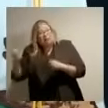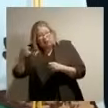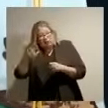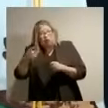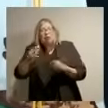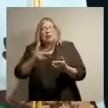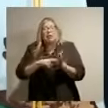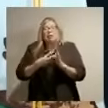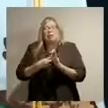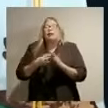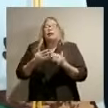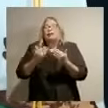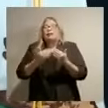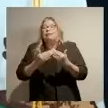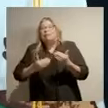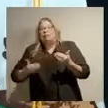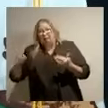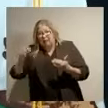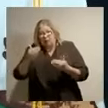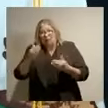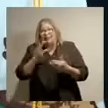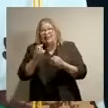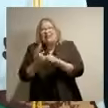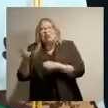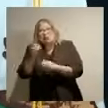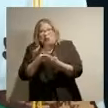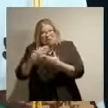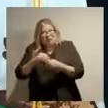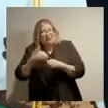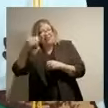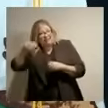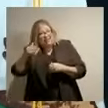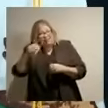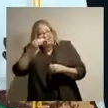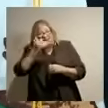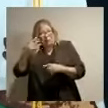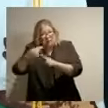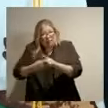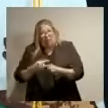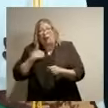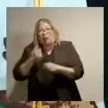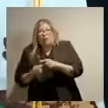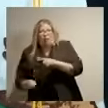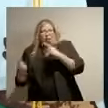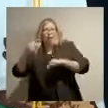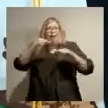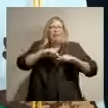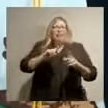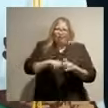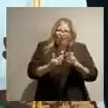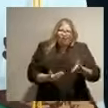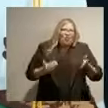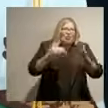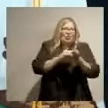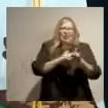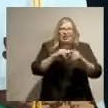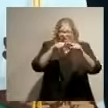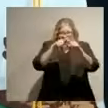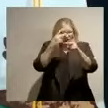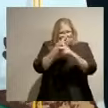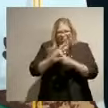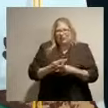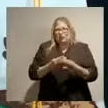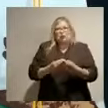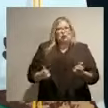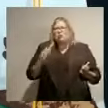months when we were heading into building next year's budget, we would be back at the drawing boards in terms of looking for solutions, and it